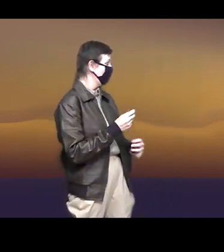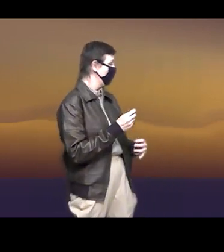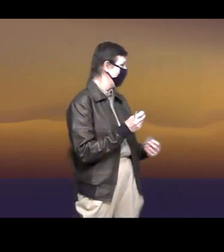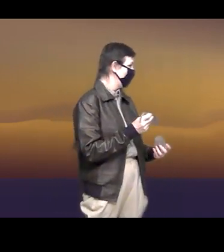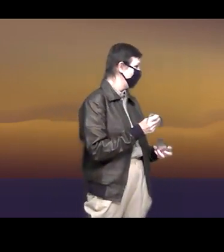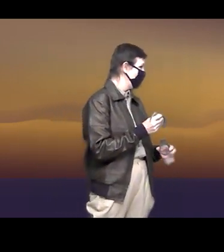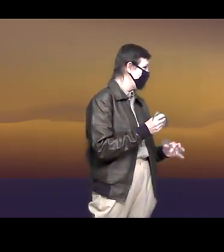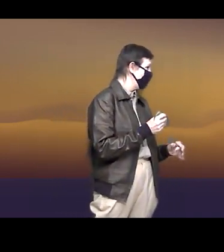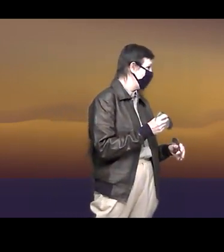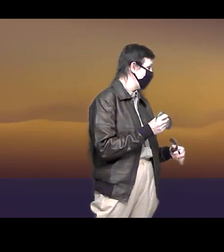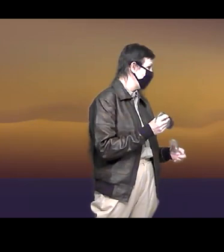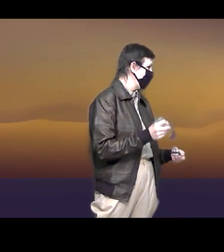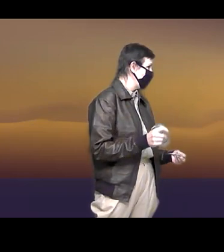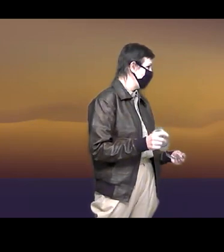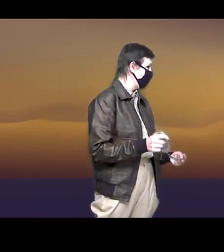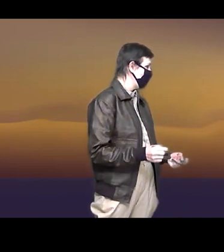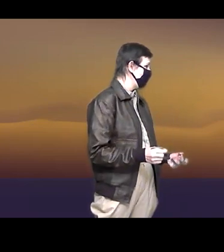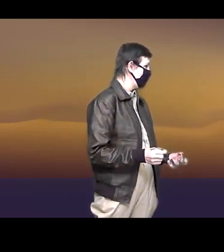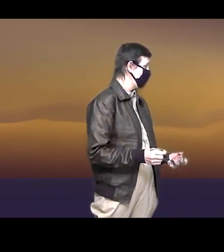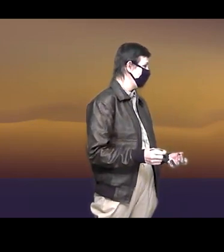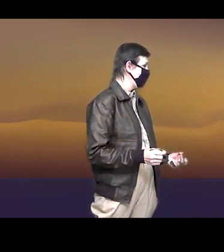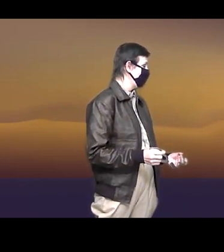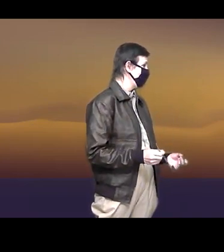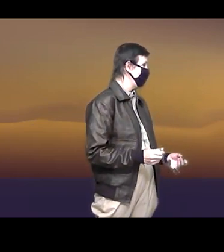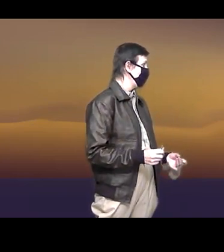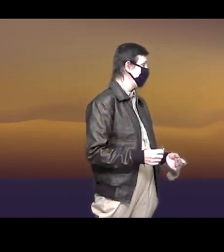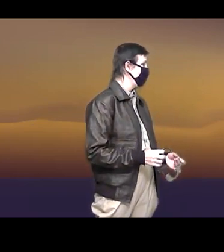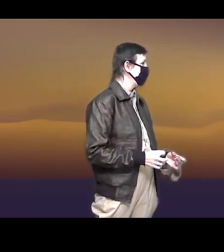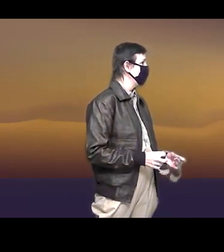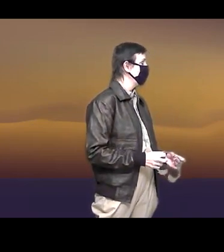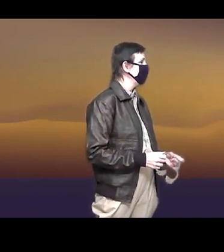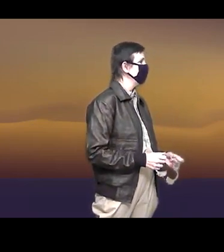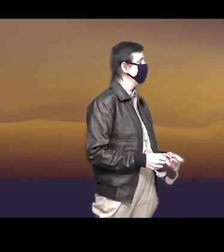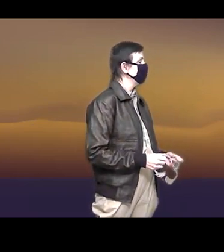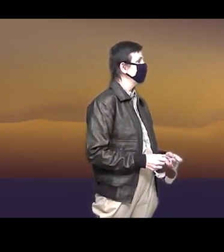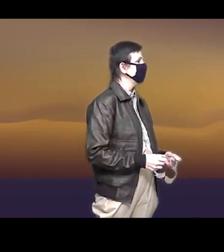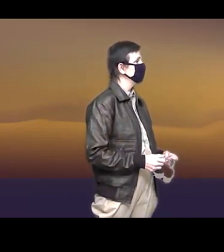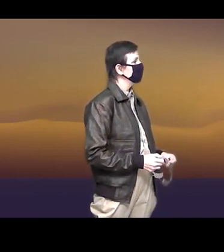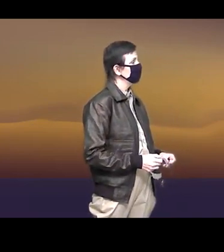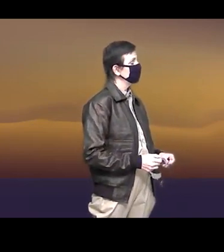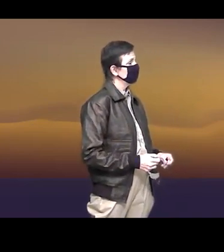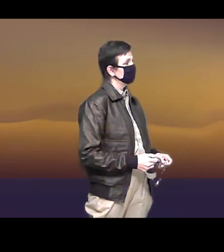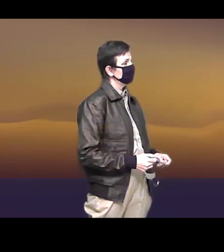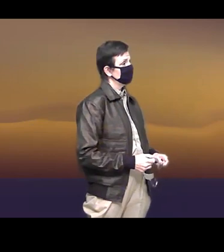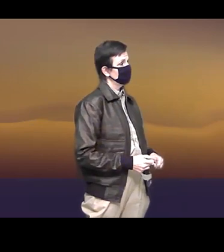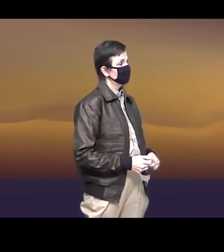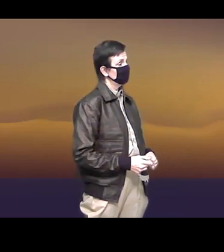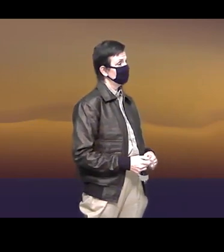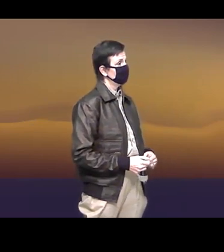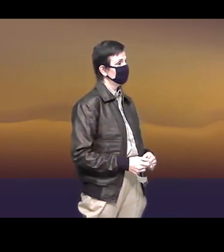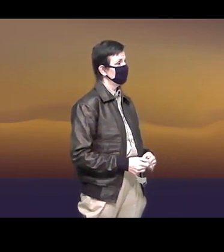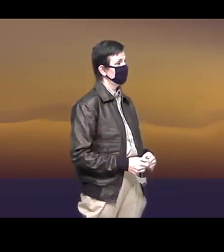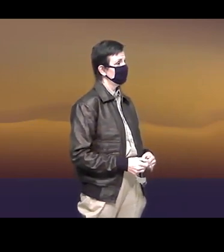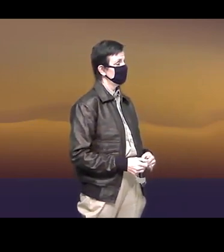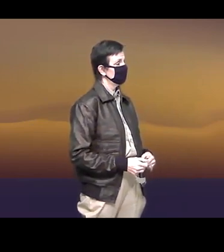What's your name? Killer. They called me Killian. No, your real name, not the